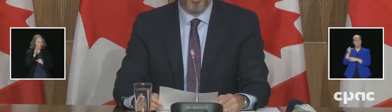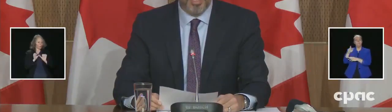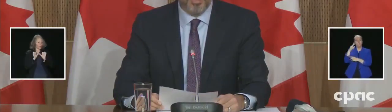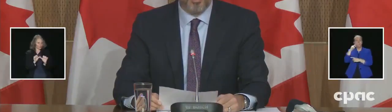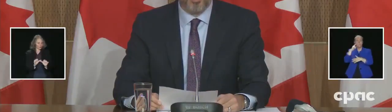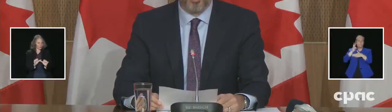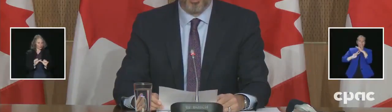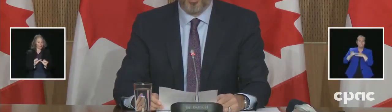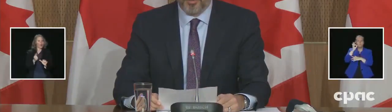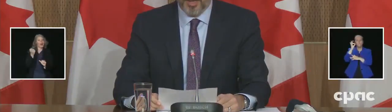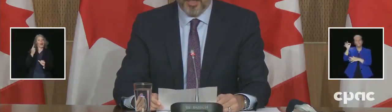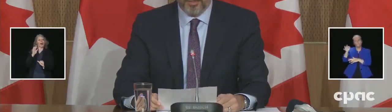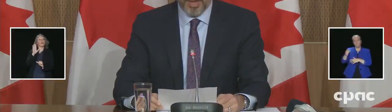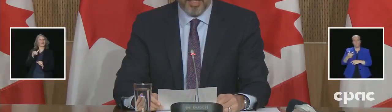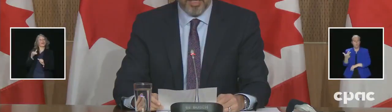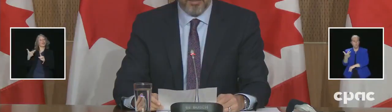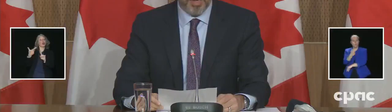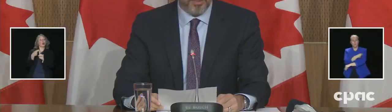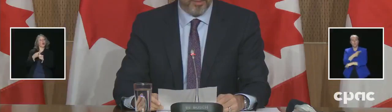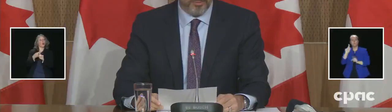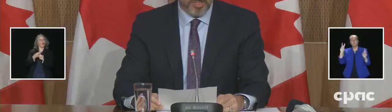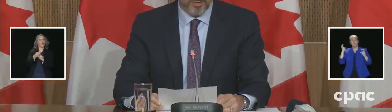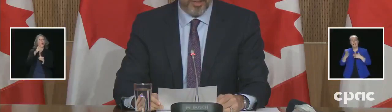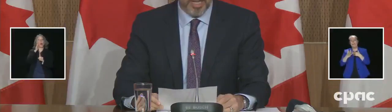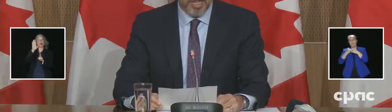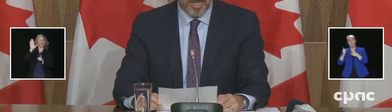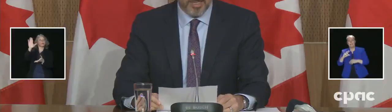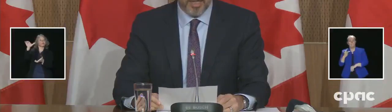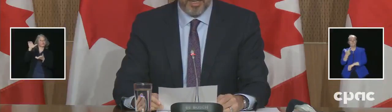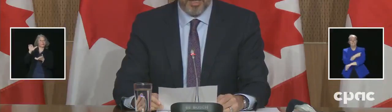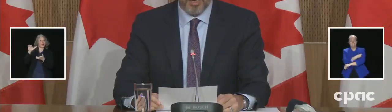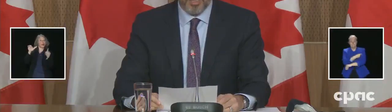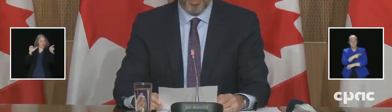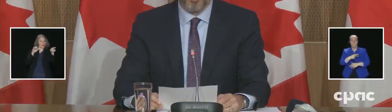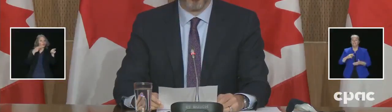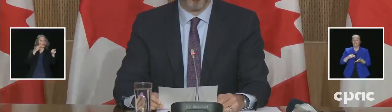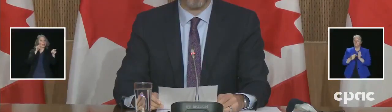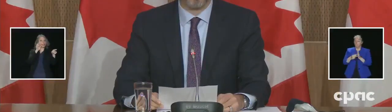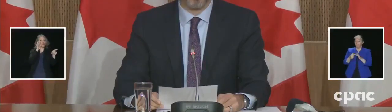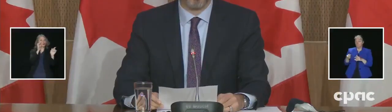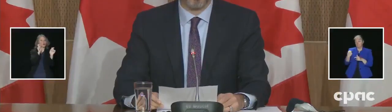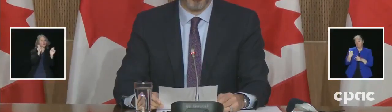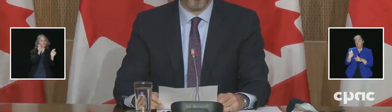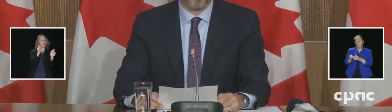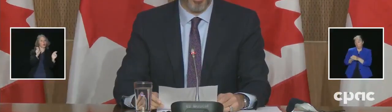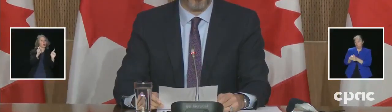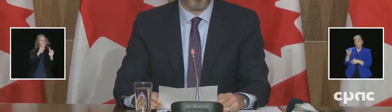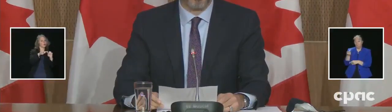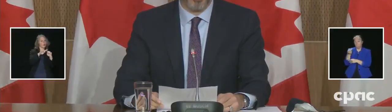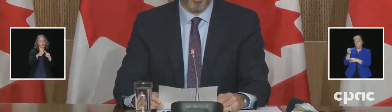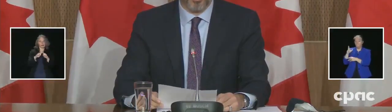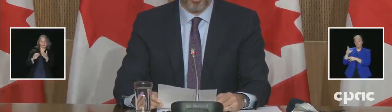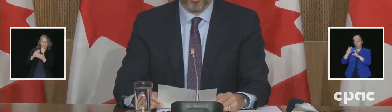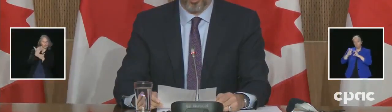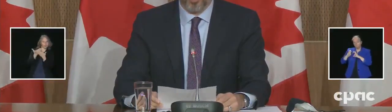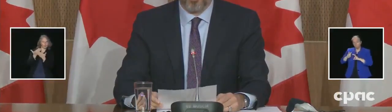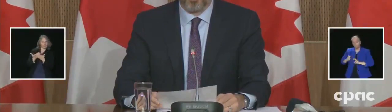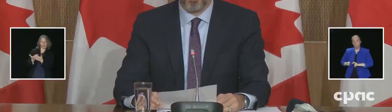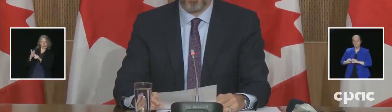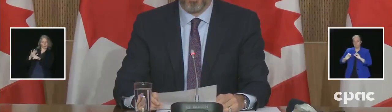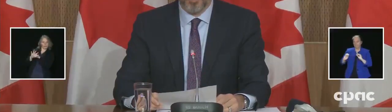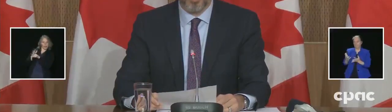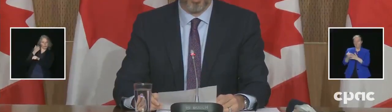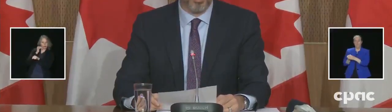will be the latest version of the Pfizer vaccine based on research and testing, and they will help us keep the virus under